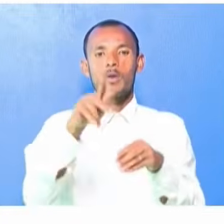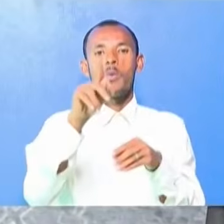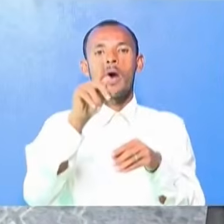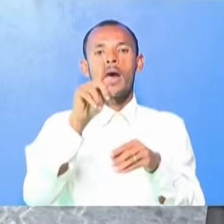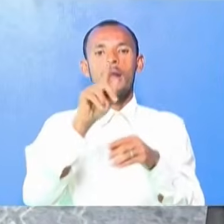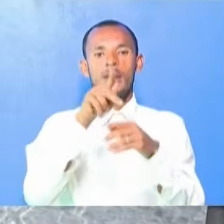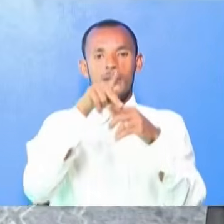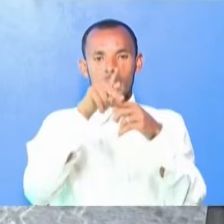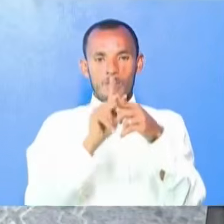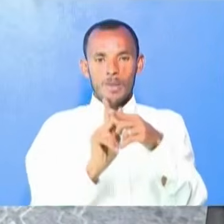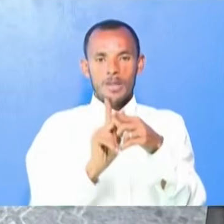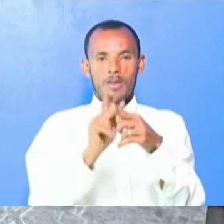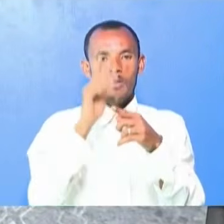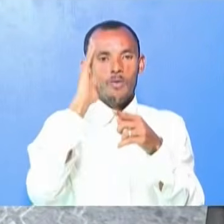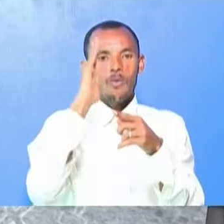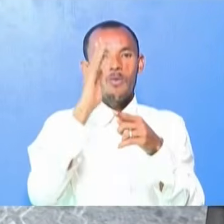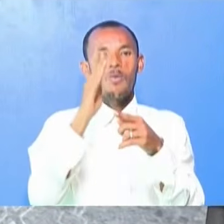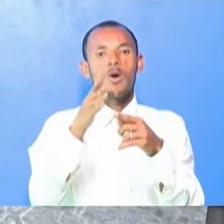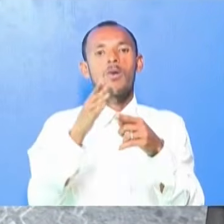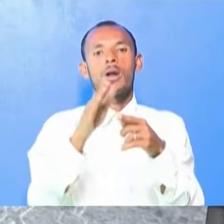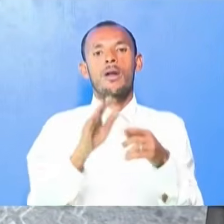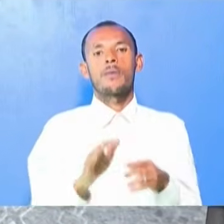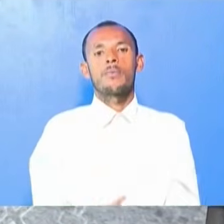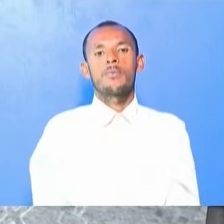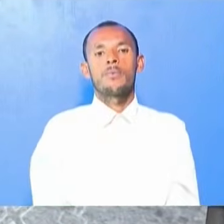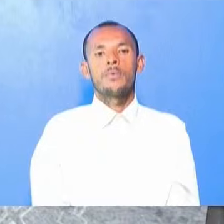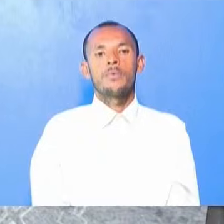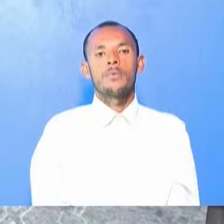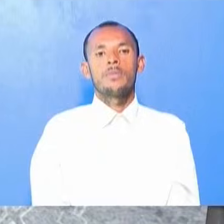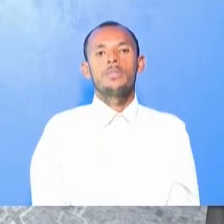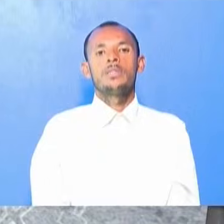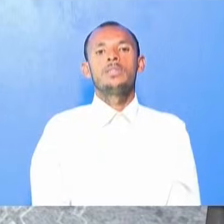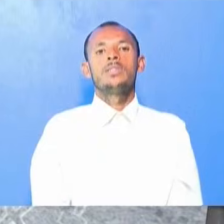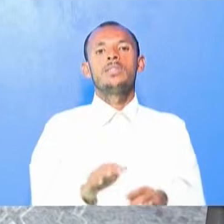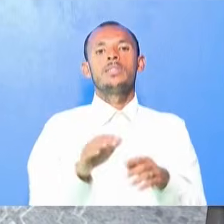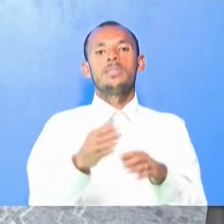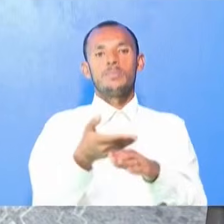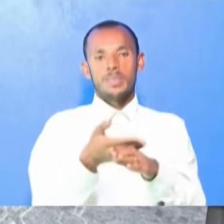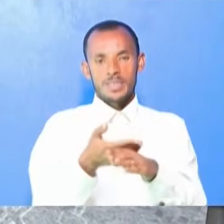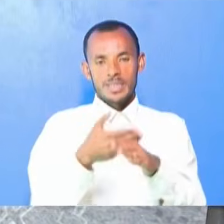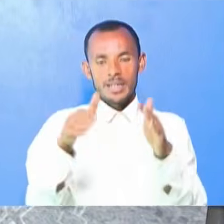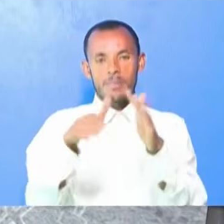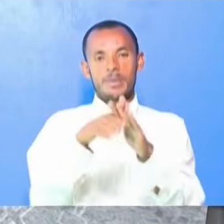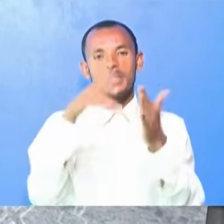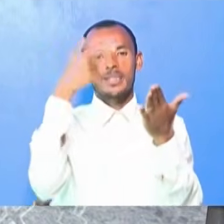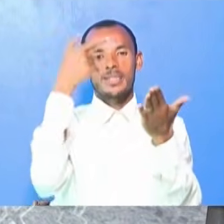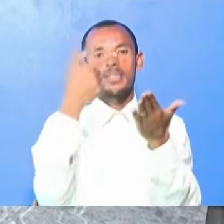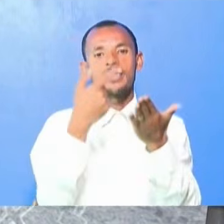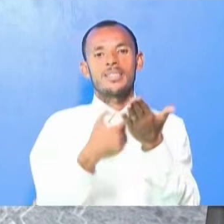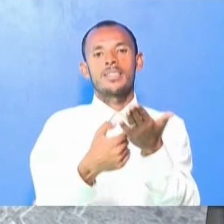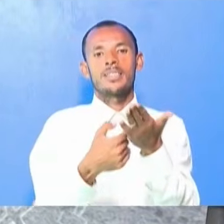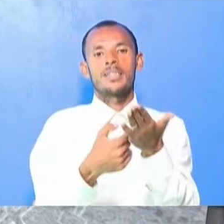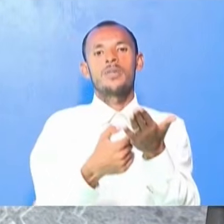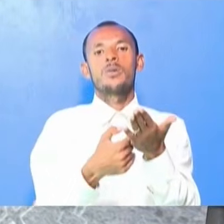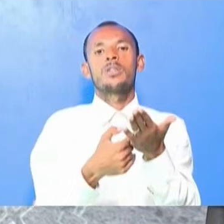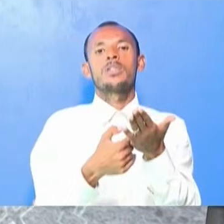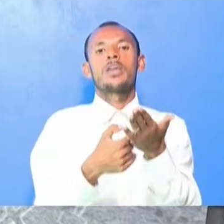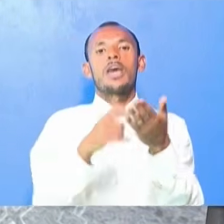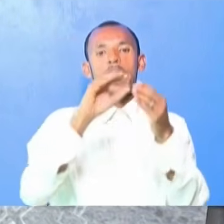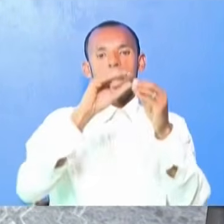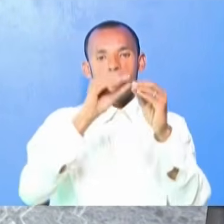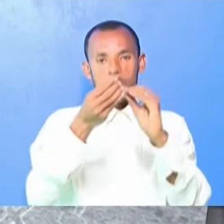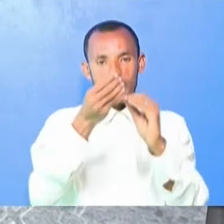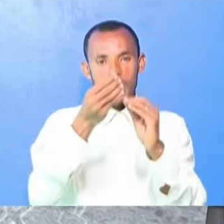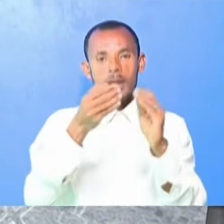Moving 1 kilometer forward. Please represent this with a numeral with